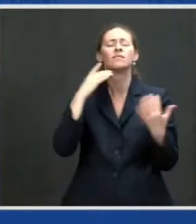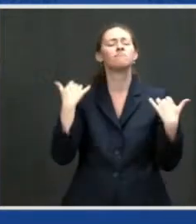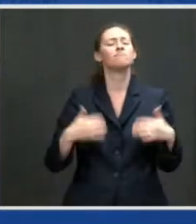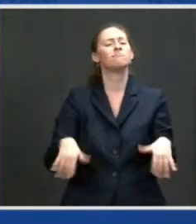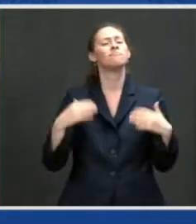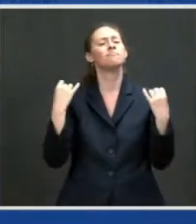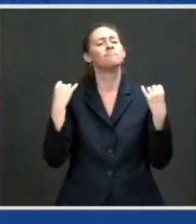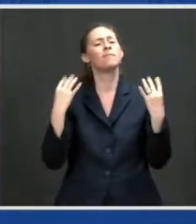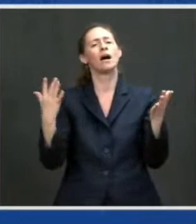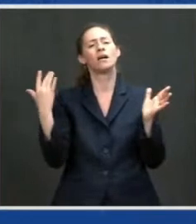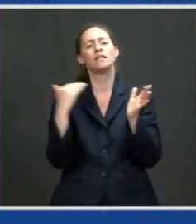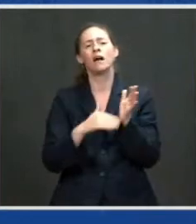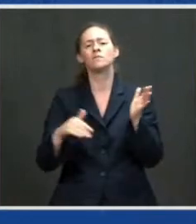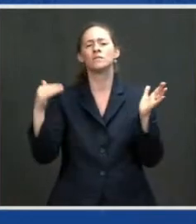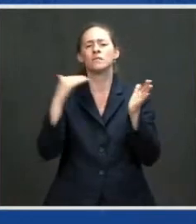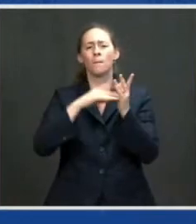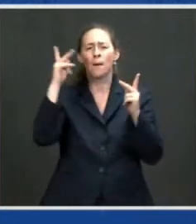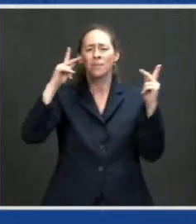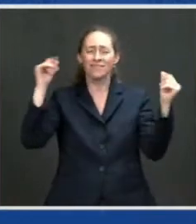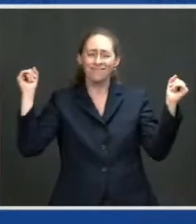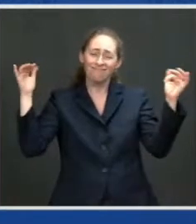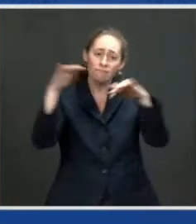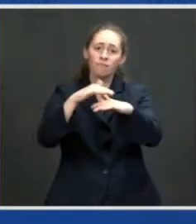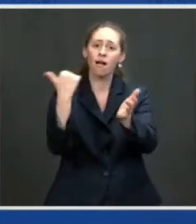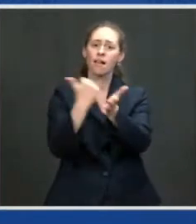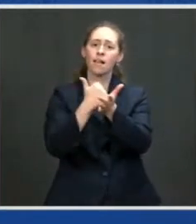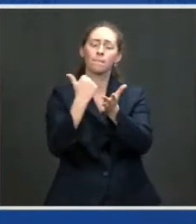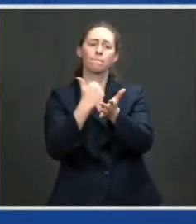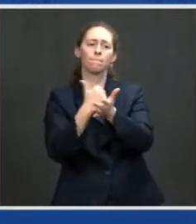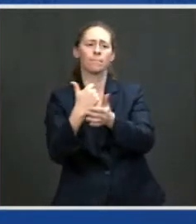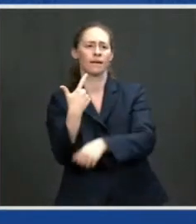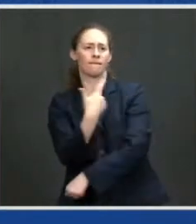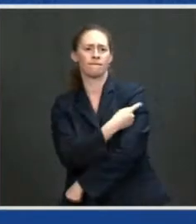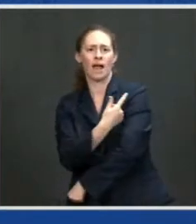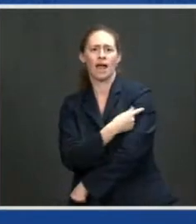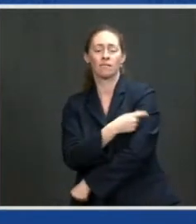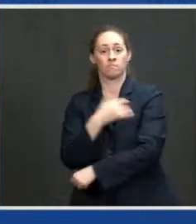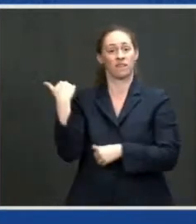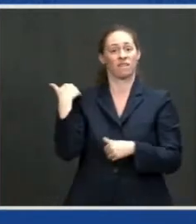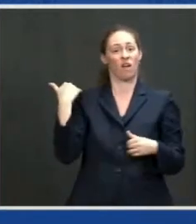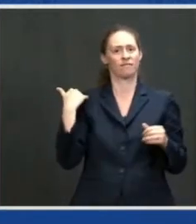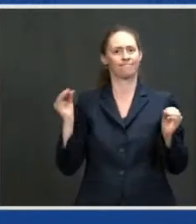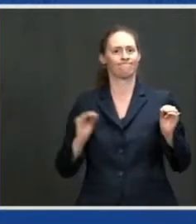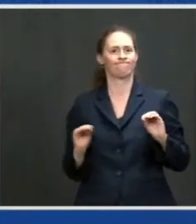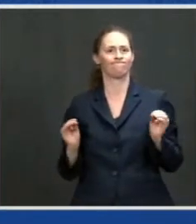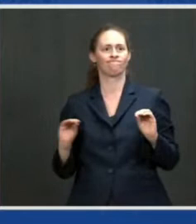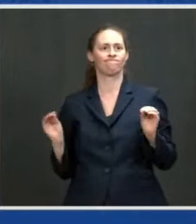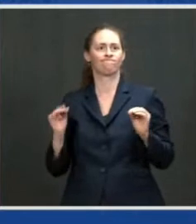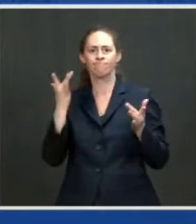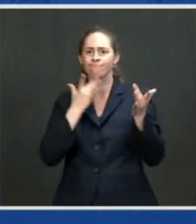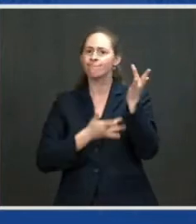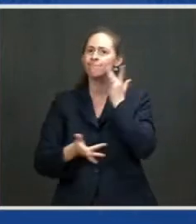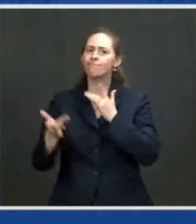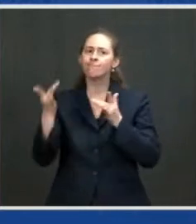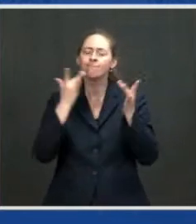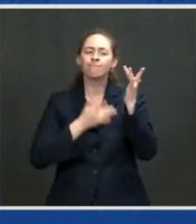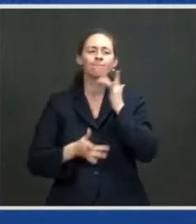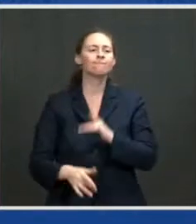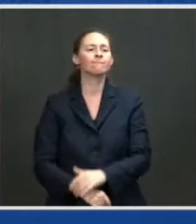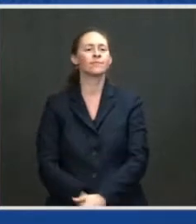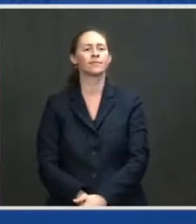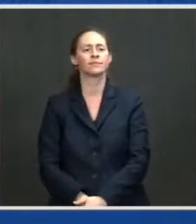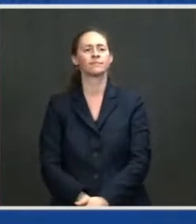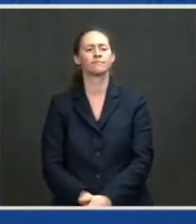additional people to administer the vaccines, but we didn't have before. We created more places to get vaccinated,